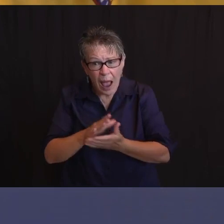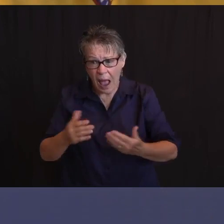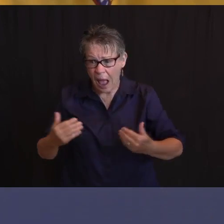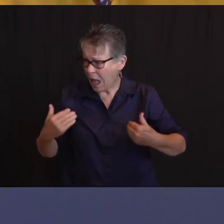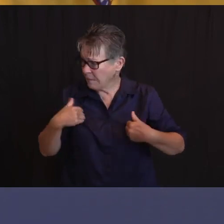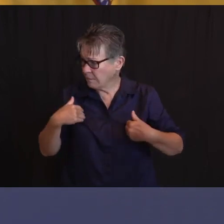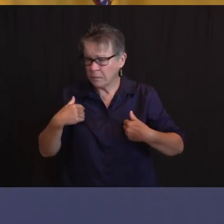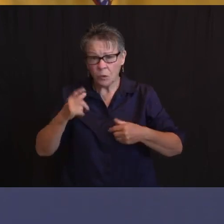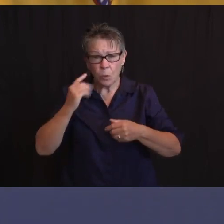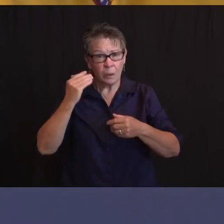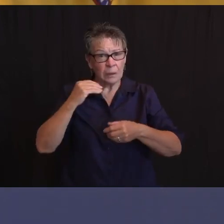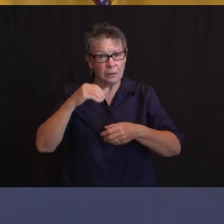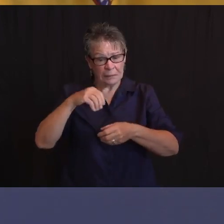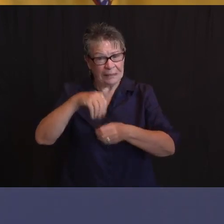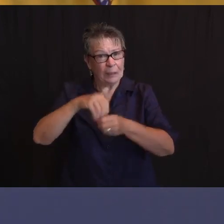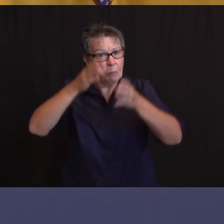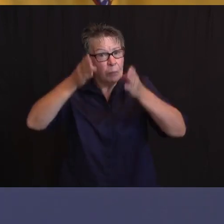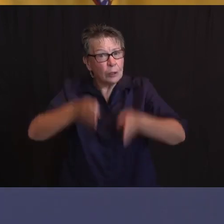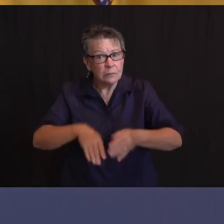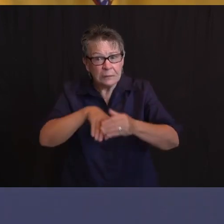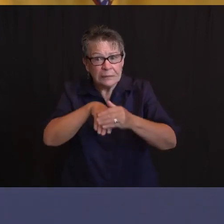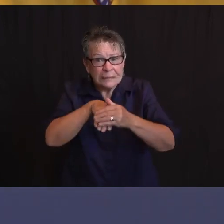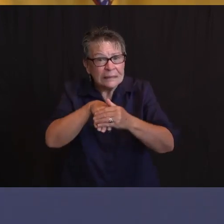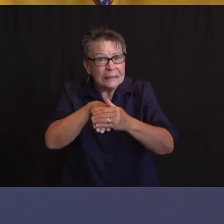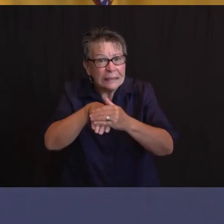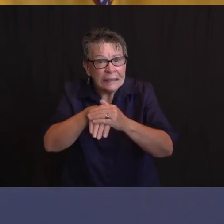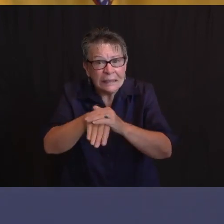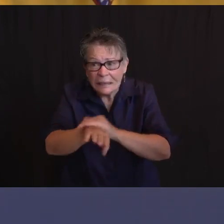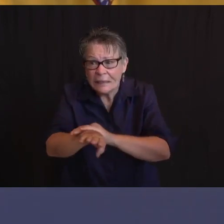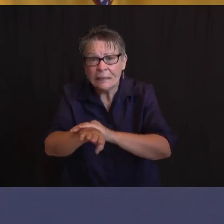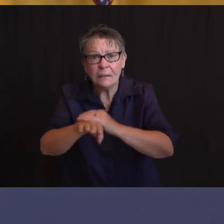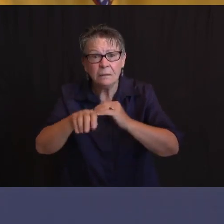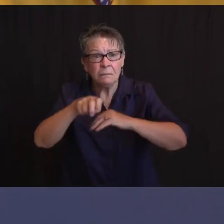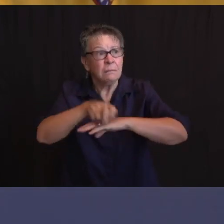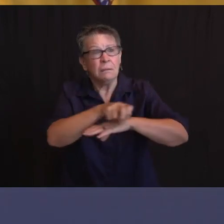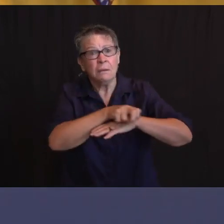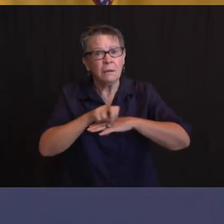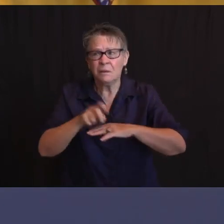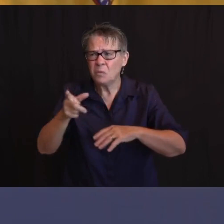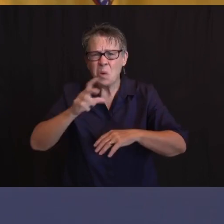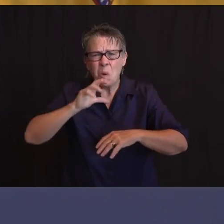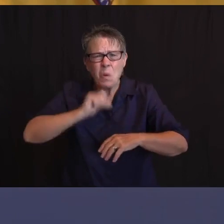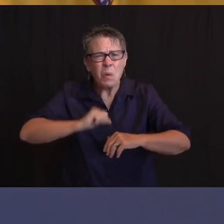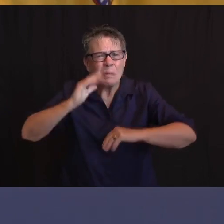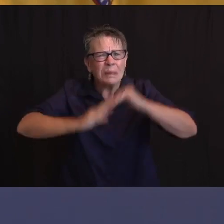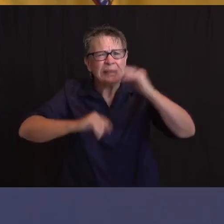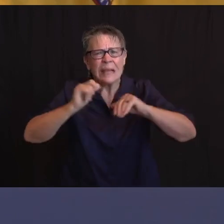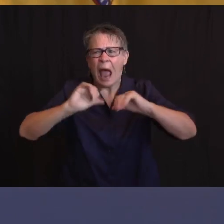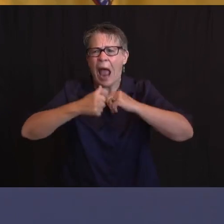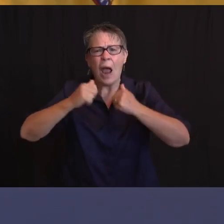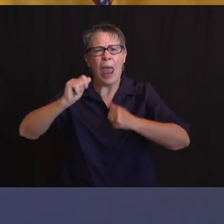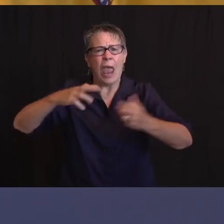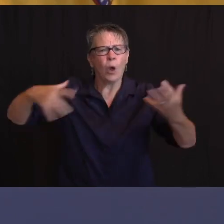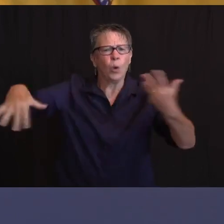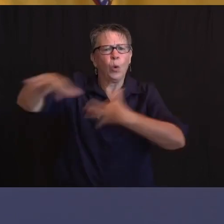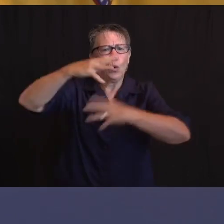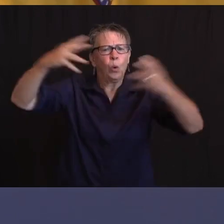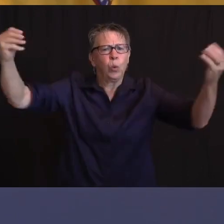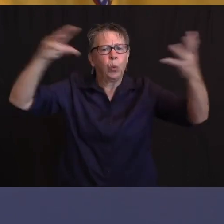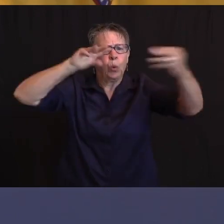Specifically in Winslow Township, I guess they are delaying till the second semester until January. They're doing an assessment of their buildings. It's going to cost